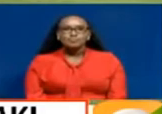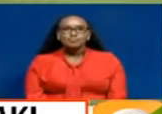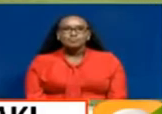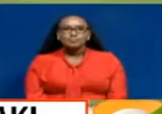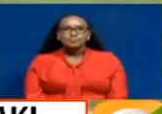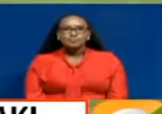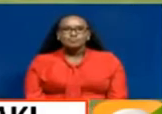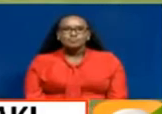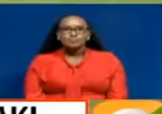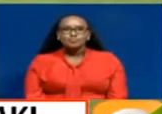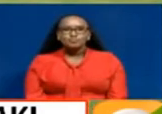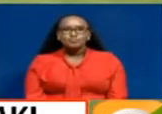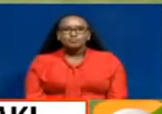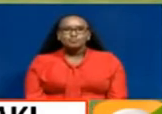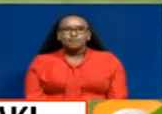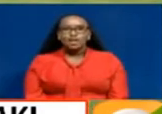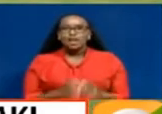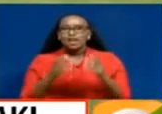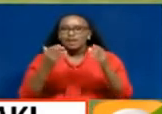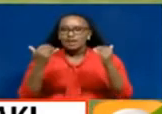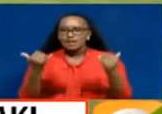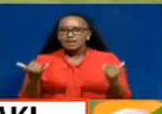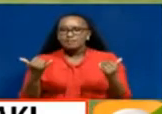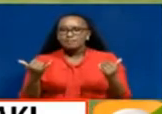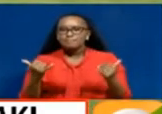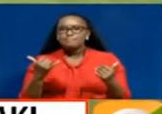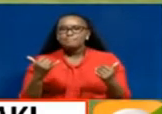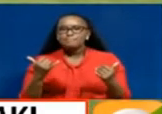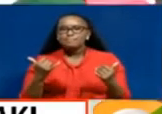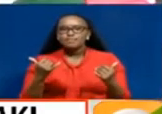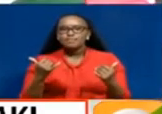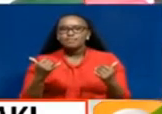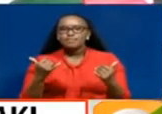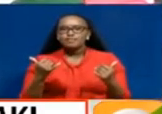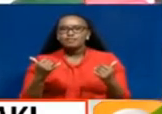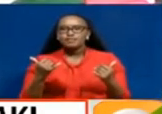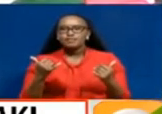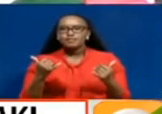tribute. At this juncture, it has been the request of the family.